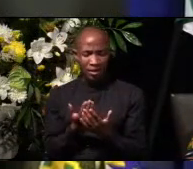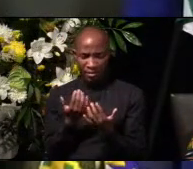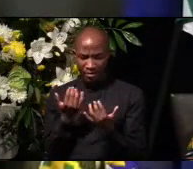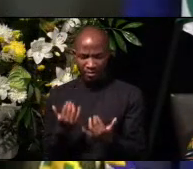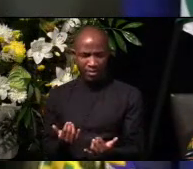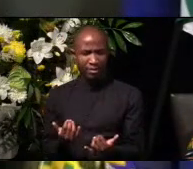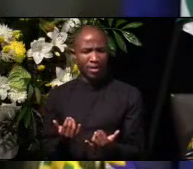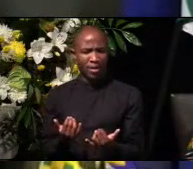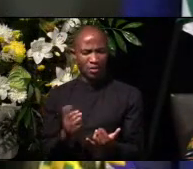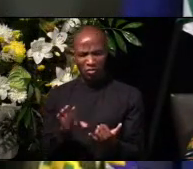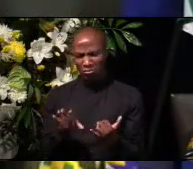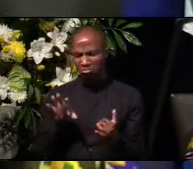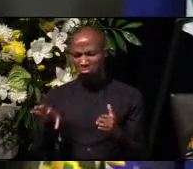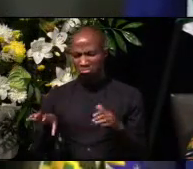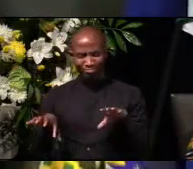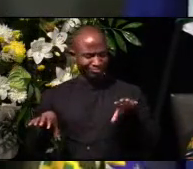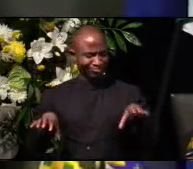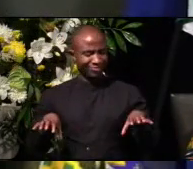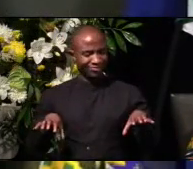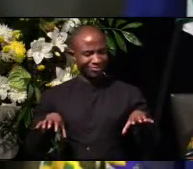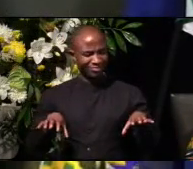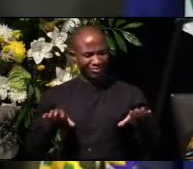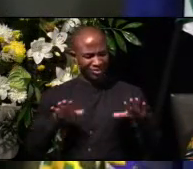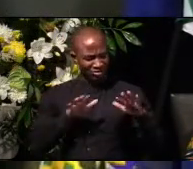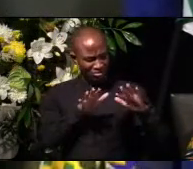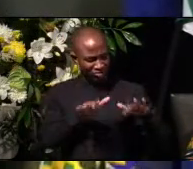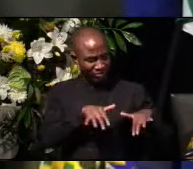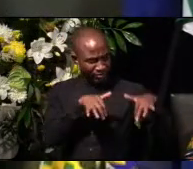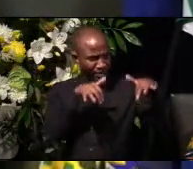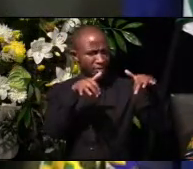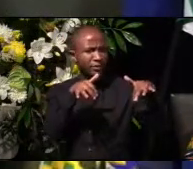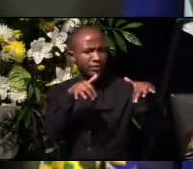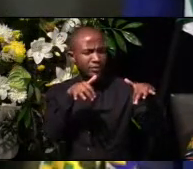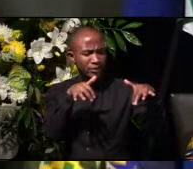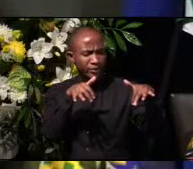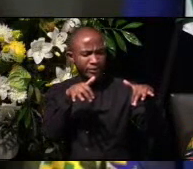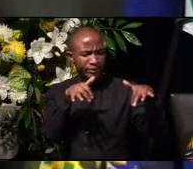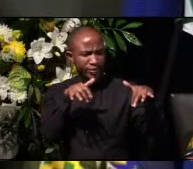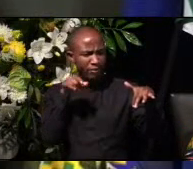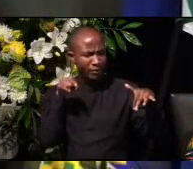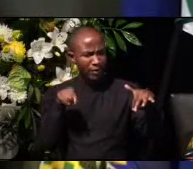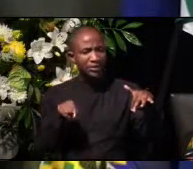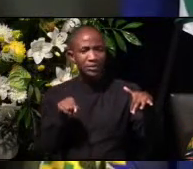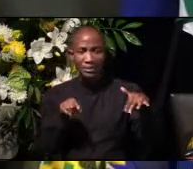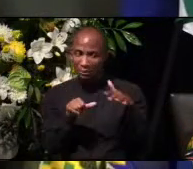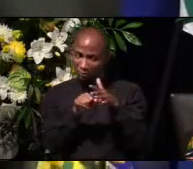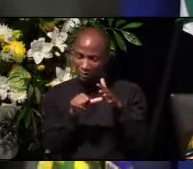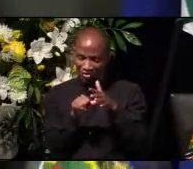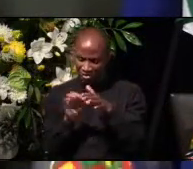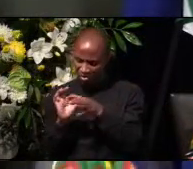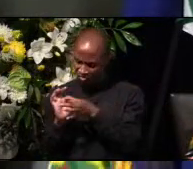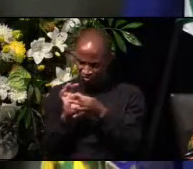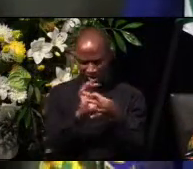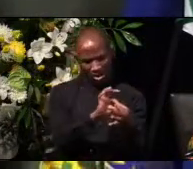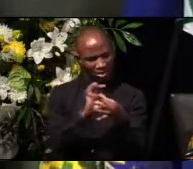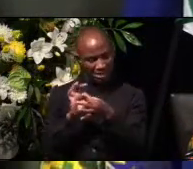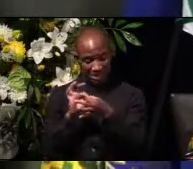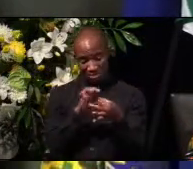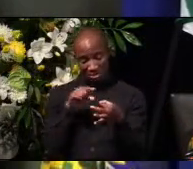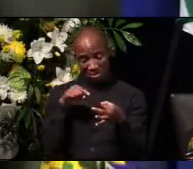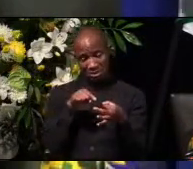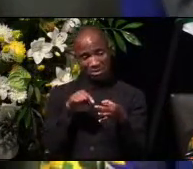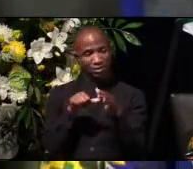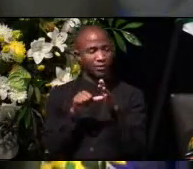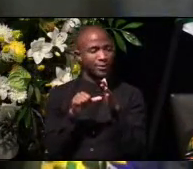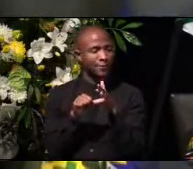Earth and Parliament that type of situation should not Arise at all if there's a relationship between the two